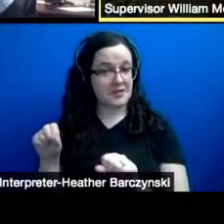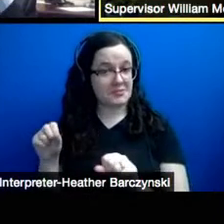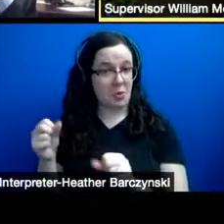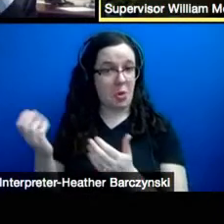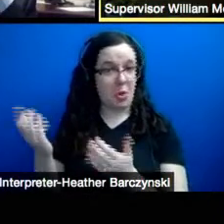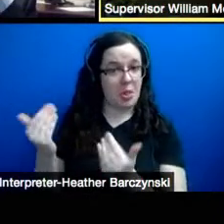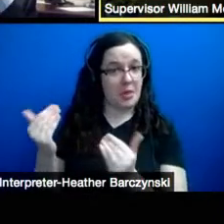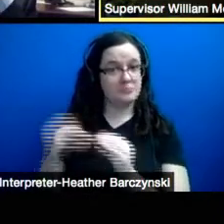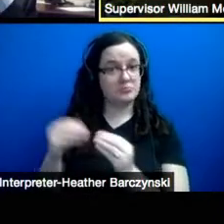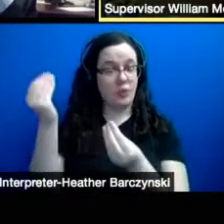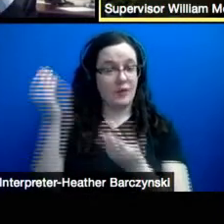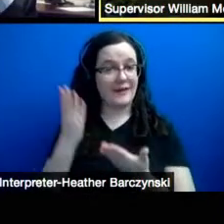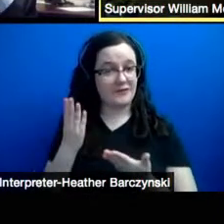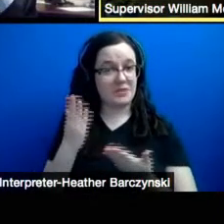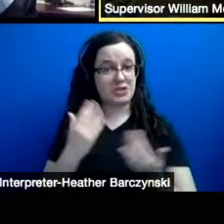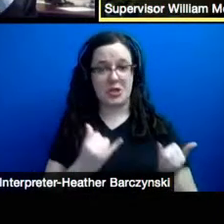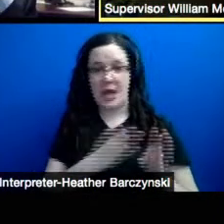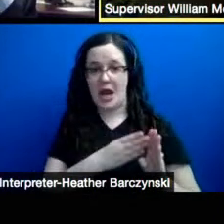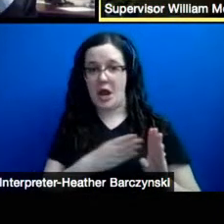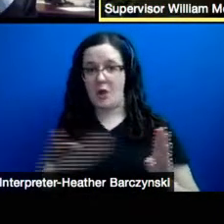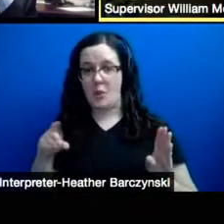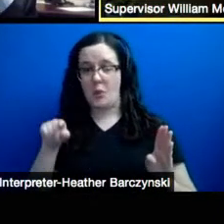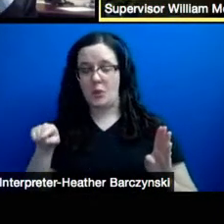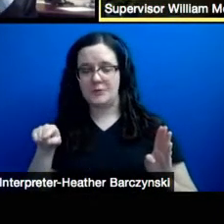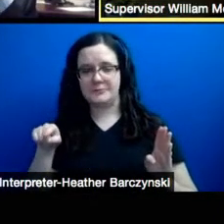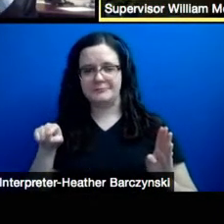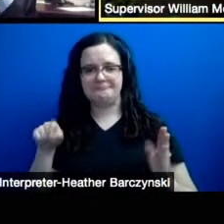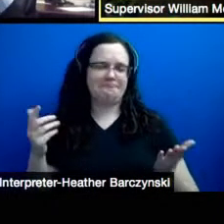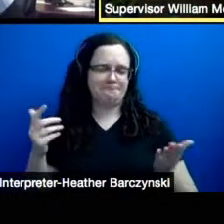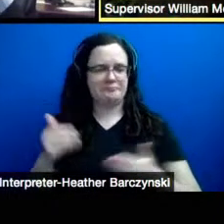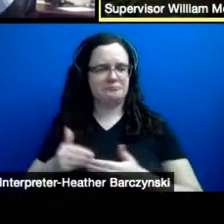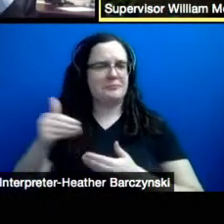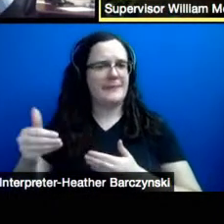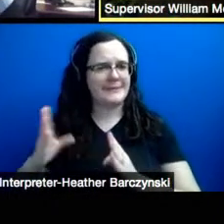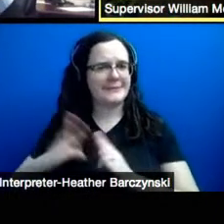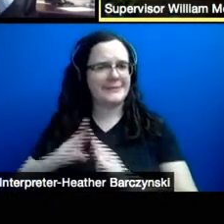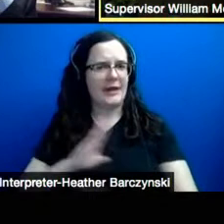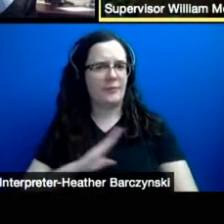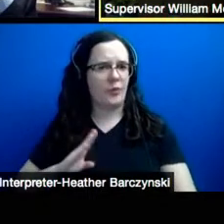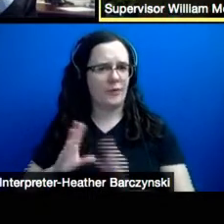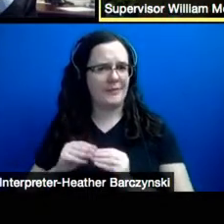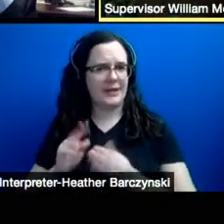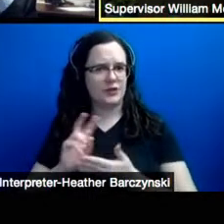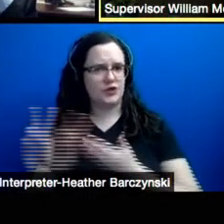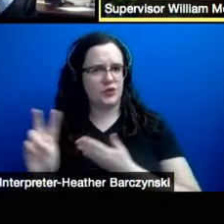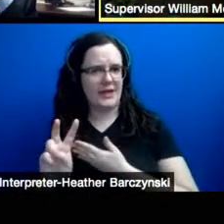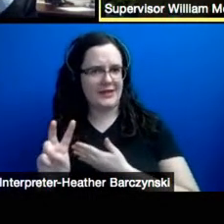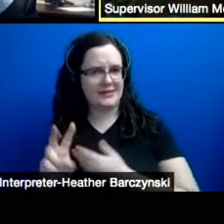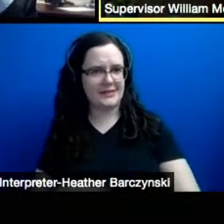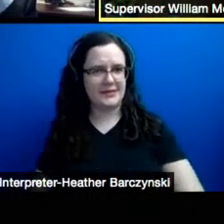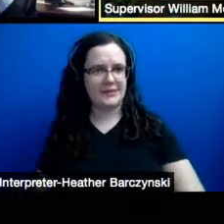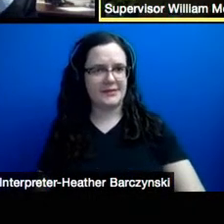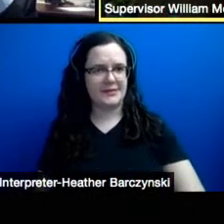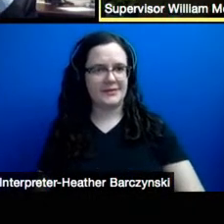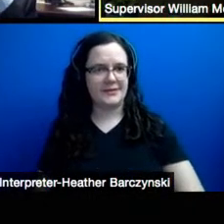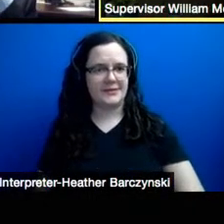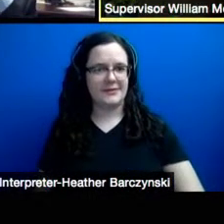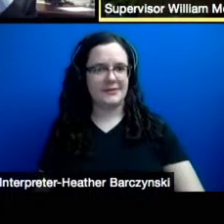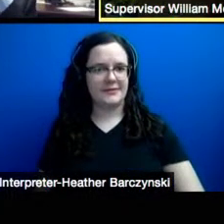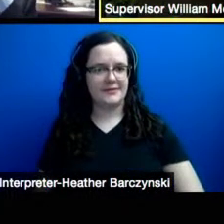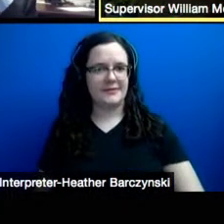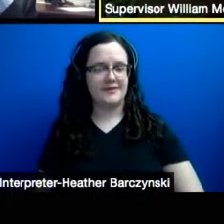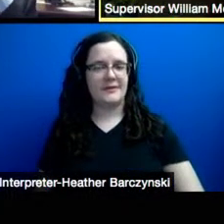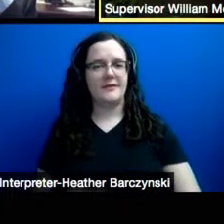information between now and another, the next town board meeting in 2 weeks. But then we